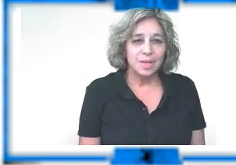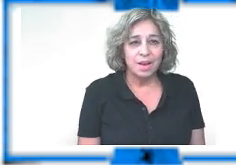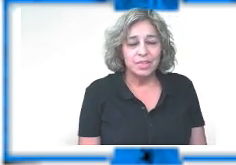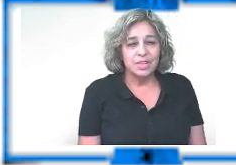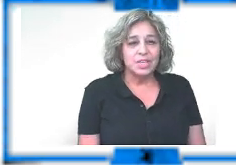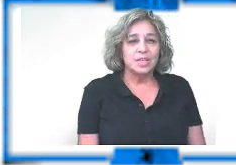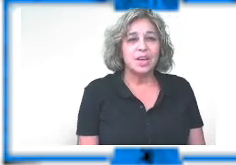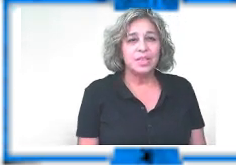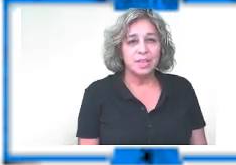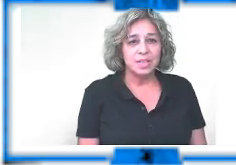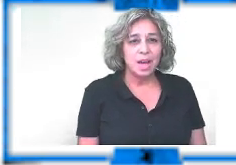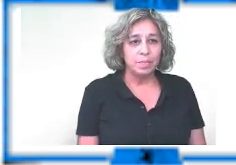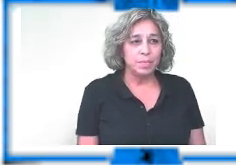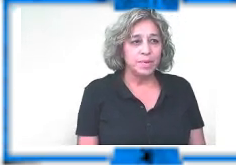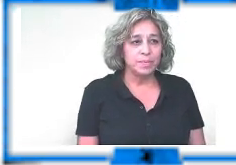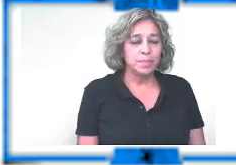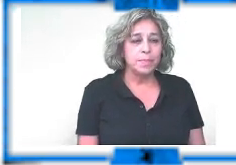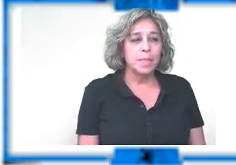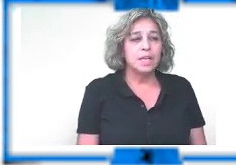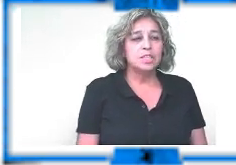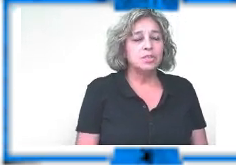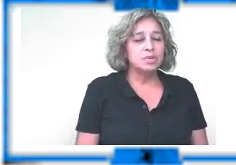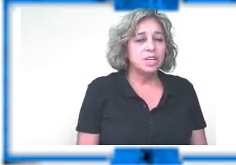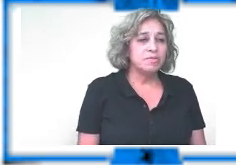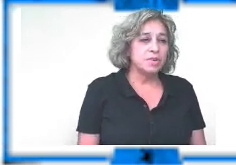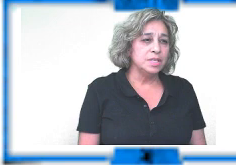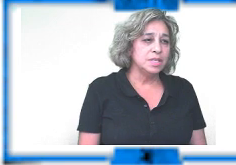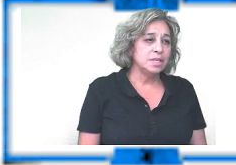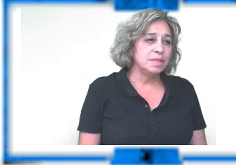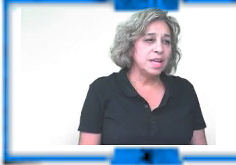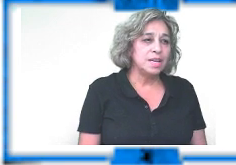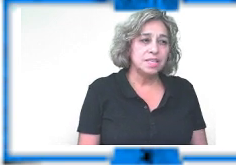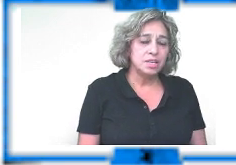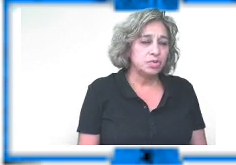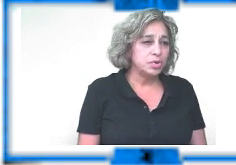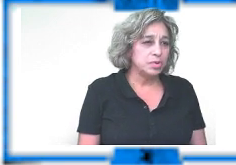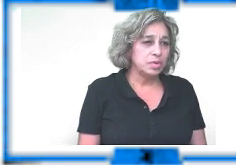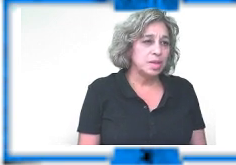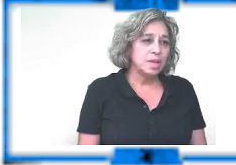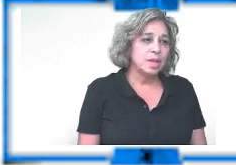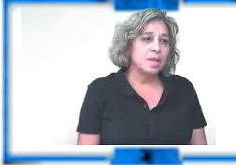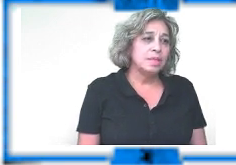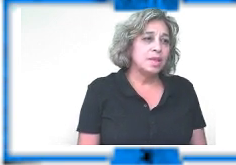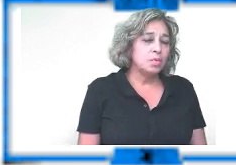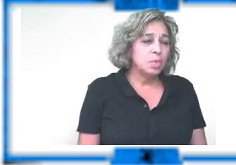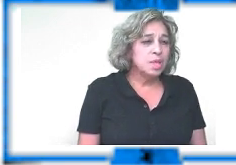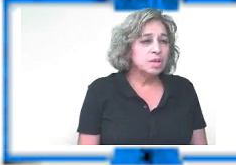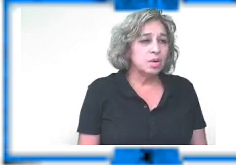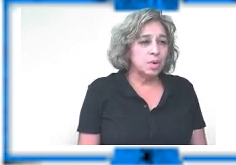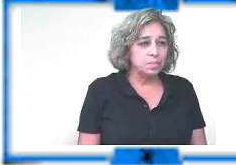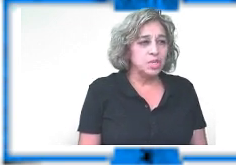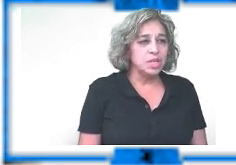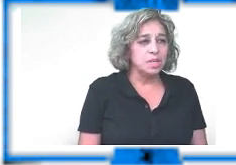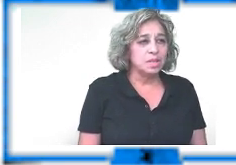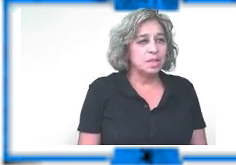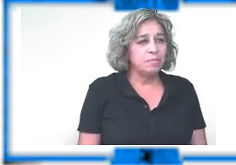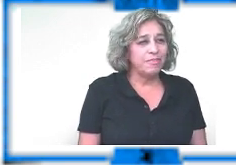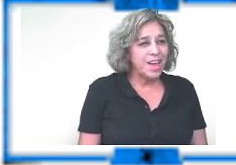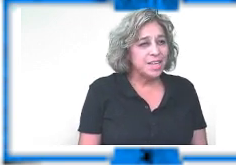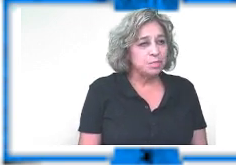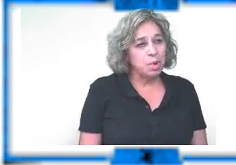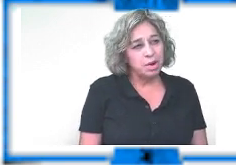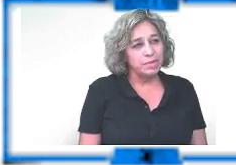was on the top. So, dear friends, that is the truth. The real corruption,